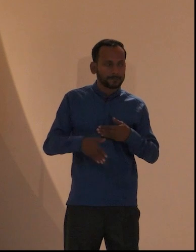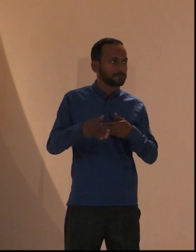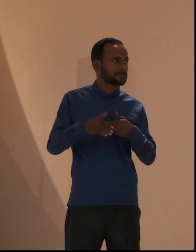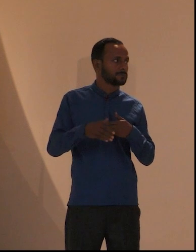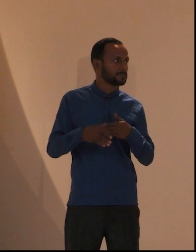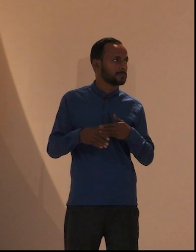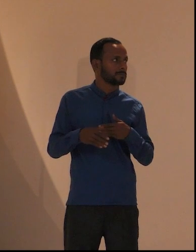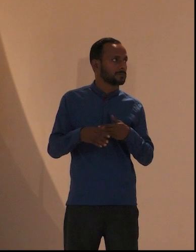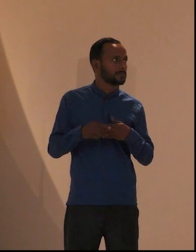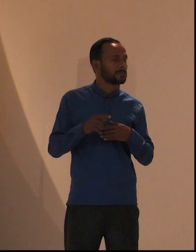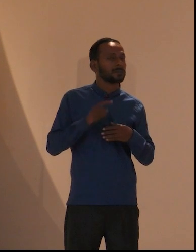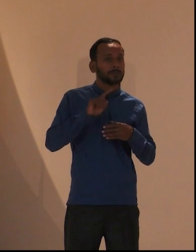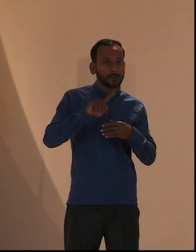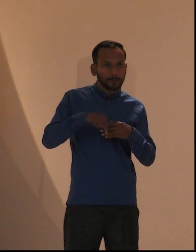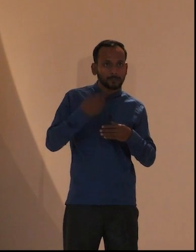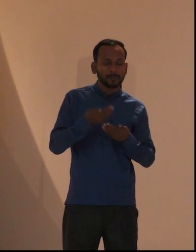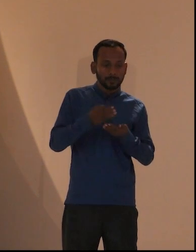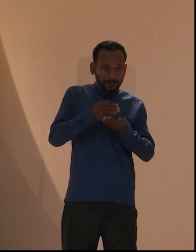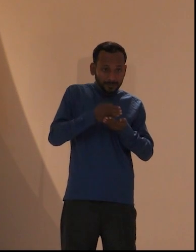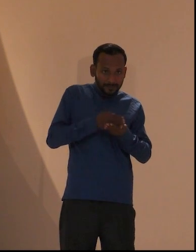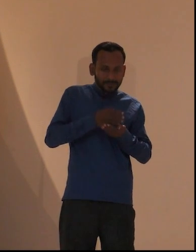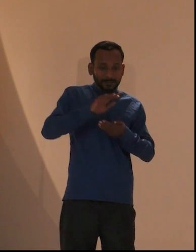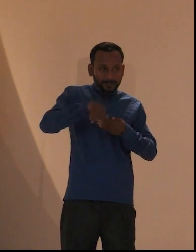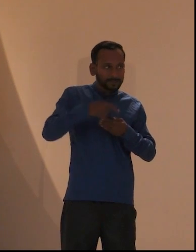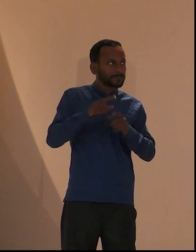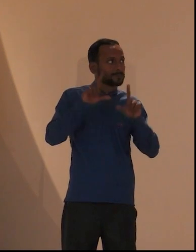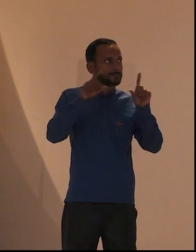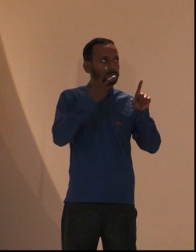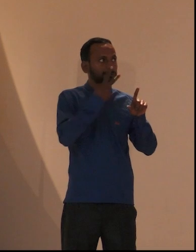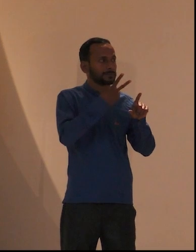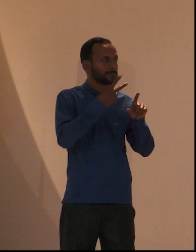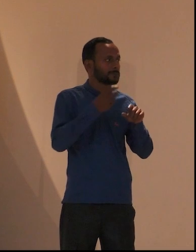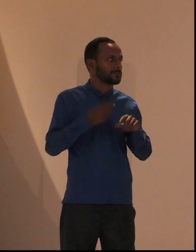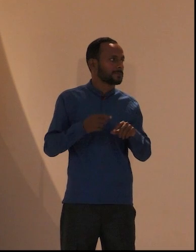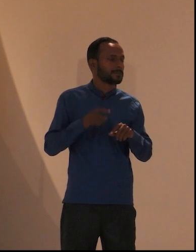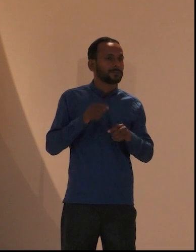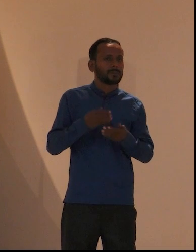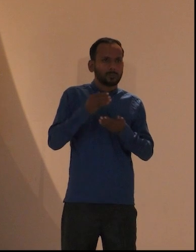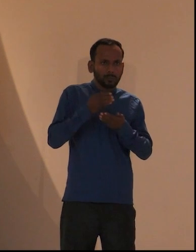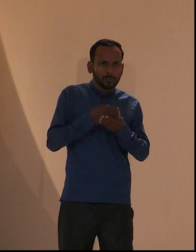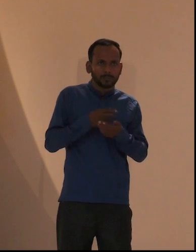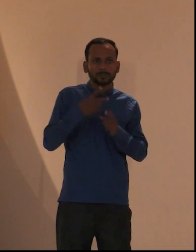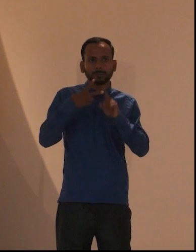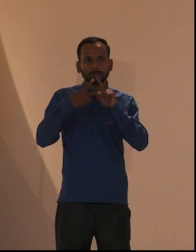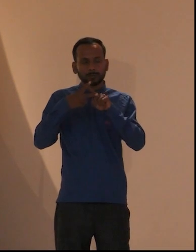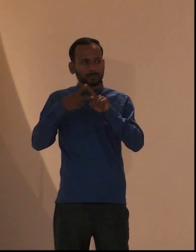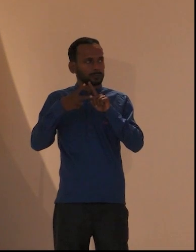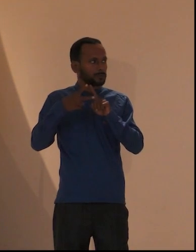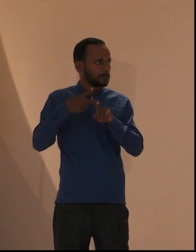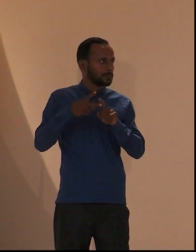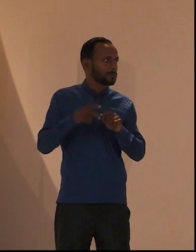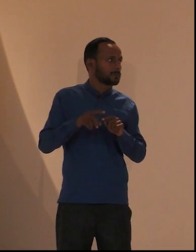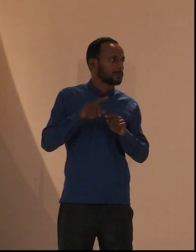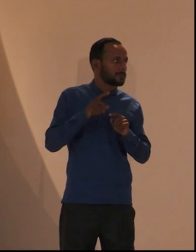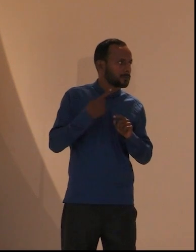and this was after the conservation. So for this we had a team that came in from Portugal, 2 conservators, and then we worked with a team